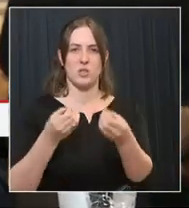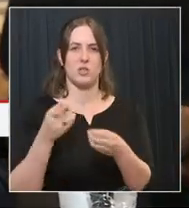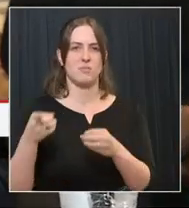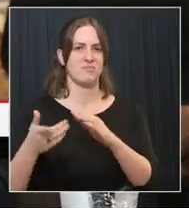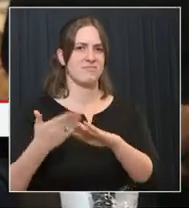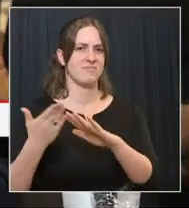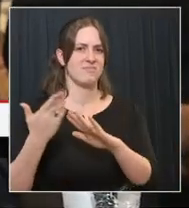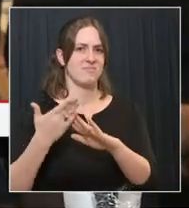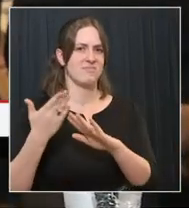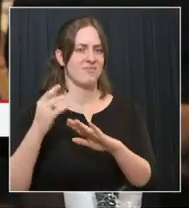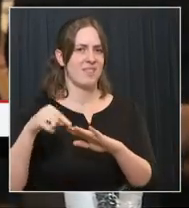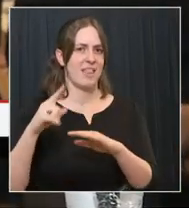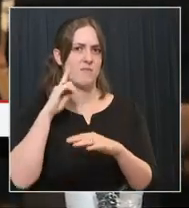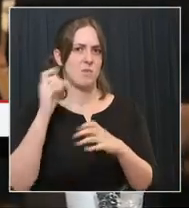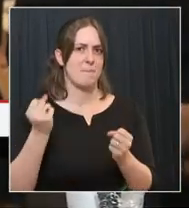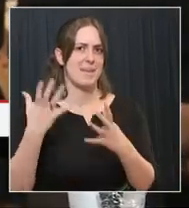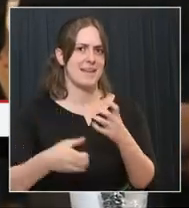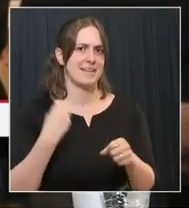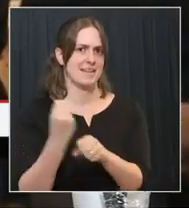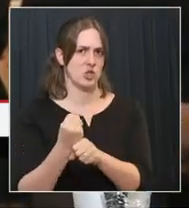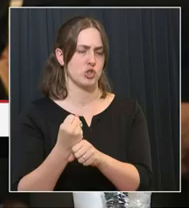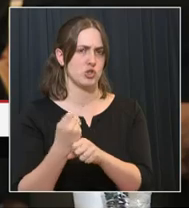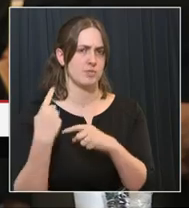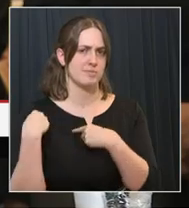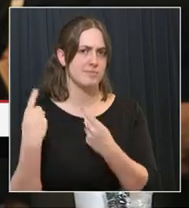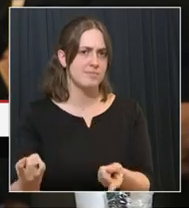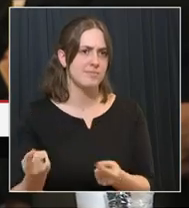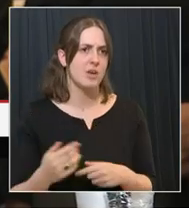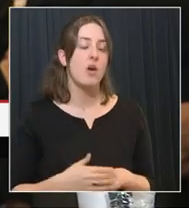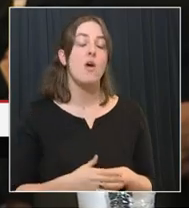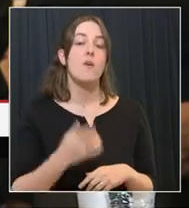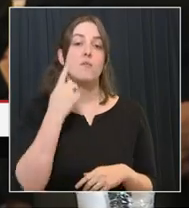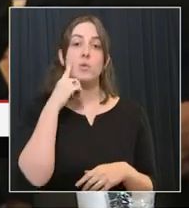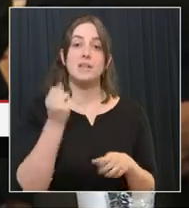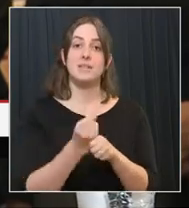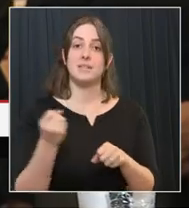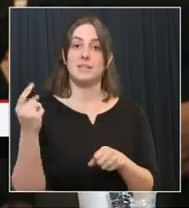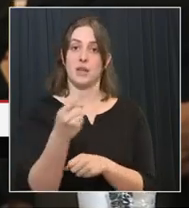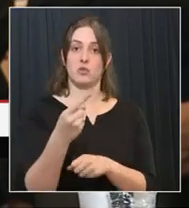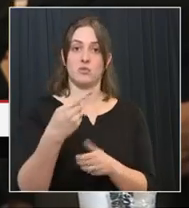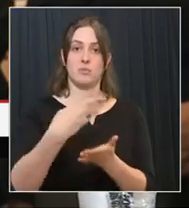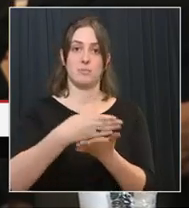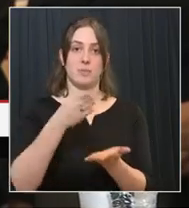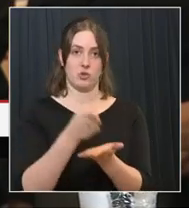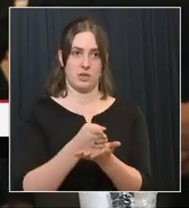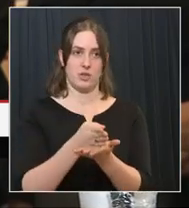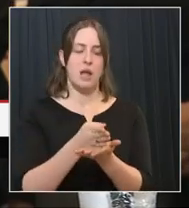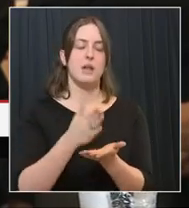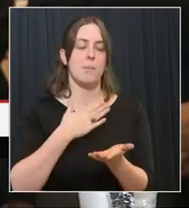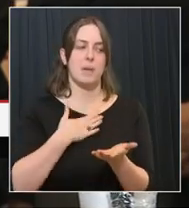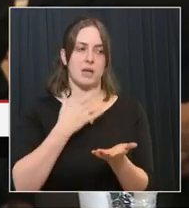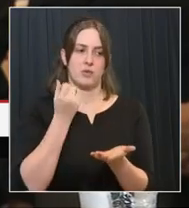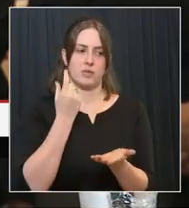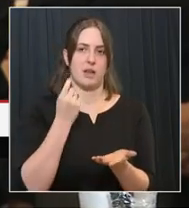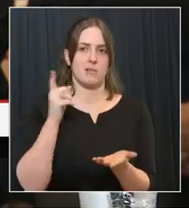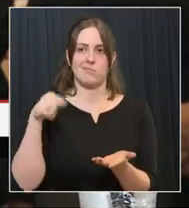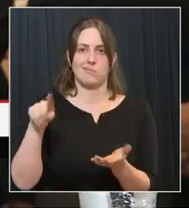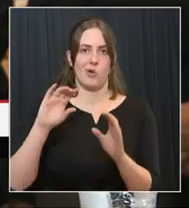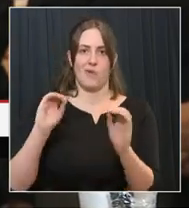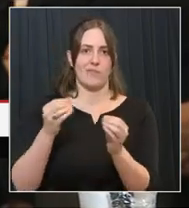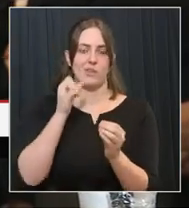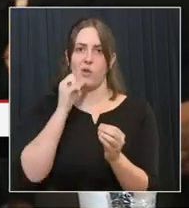For next year's budget, I keep qualifying as my understanding because I don't always have full visibility, that there